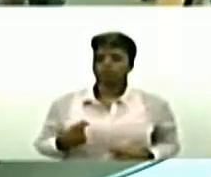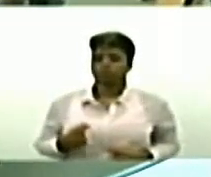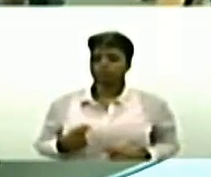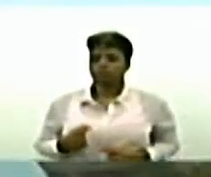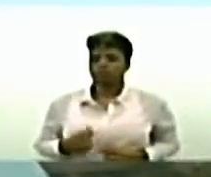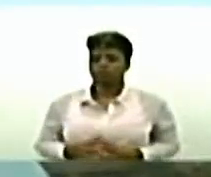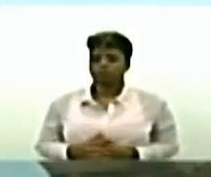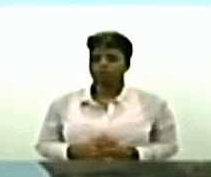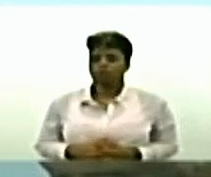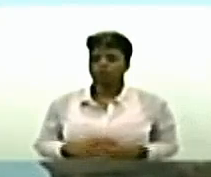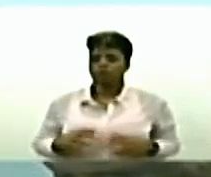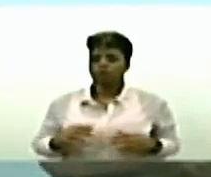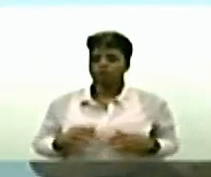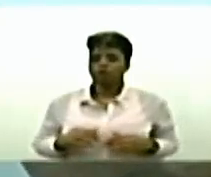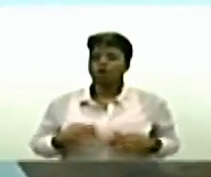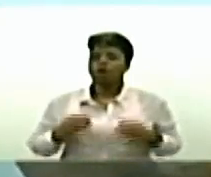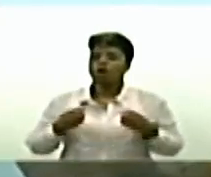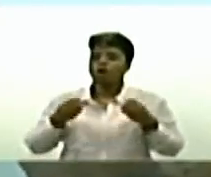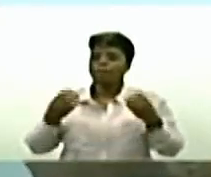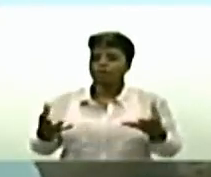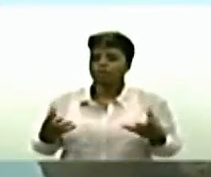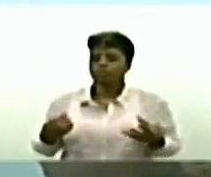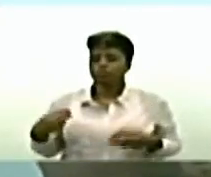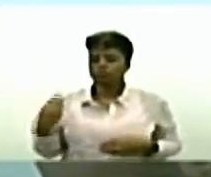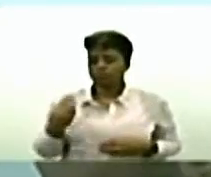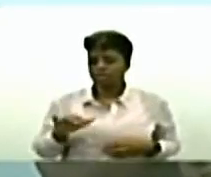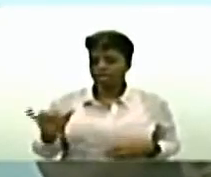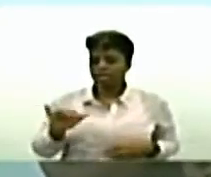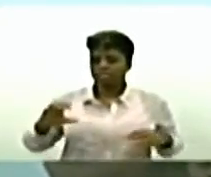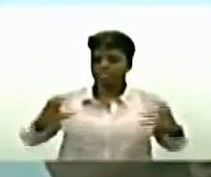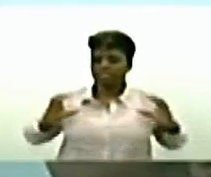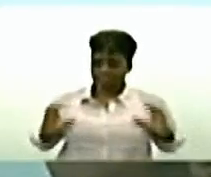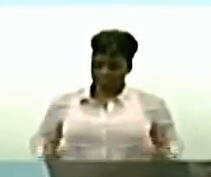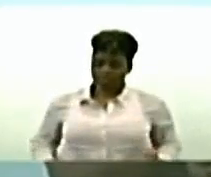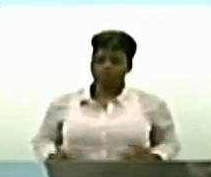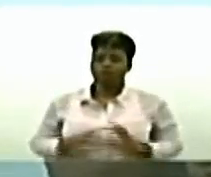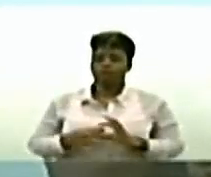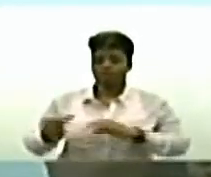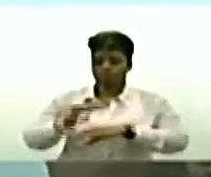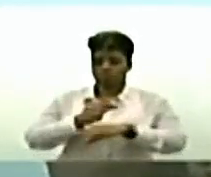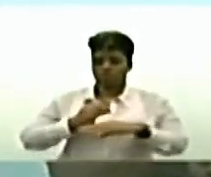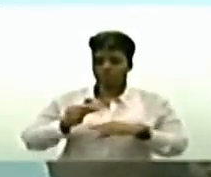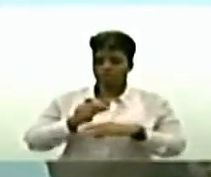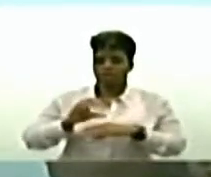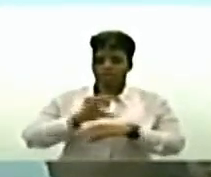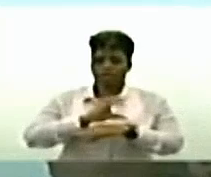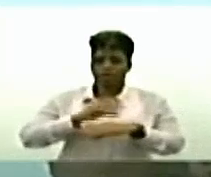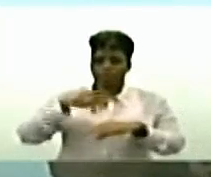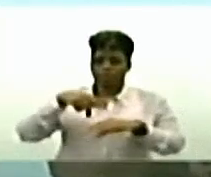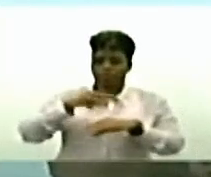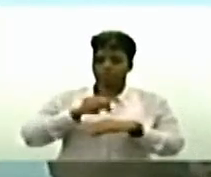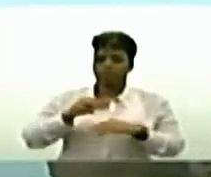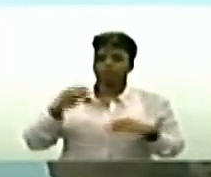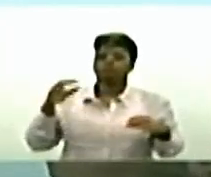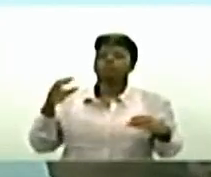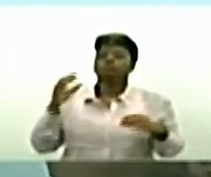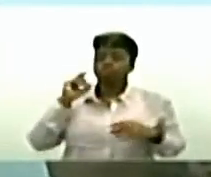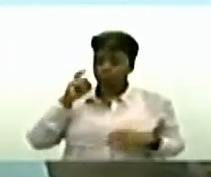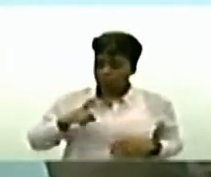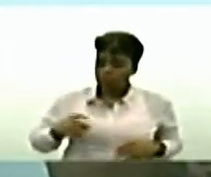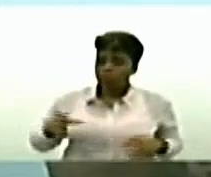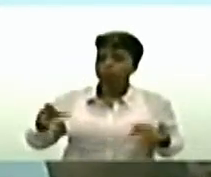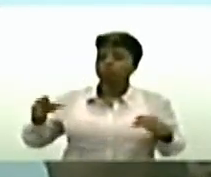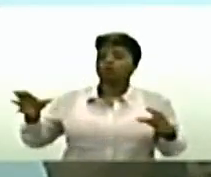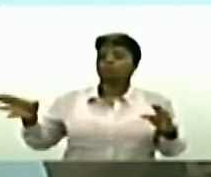how much we as citizens of Grenada, Carriacou, and Petite Martinique should get on board as it